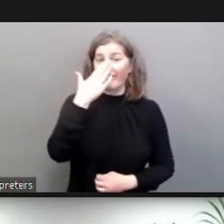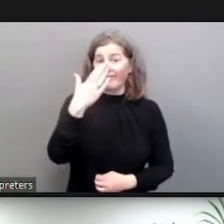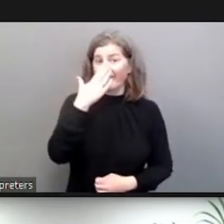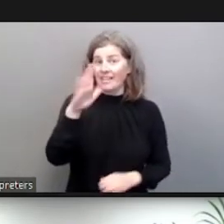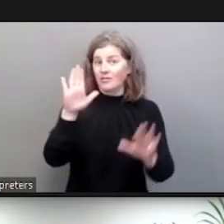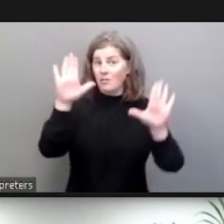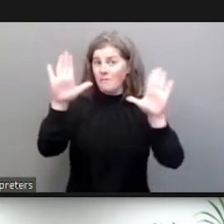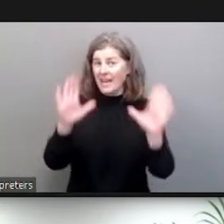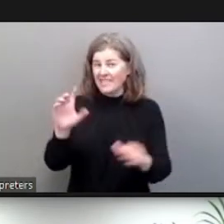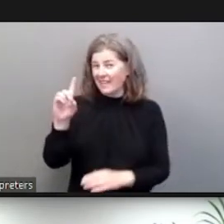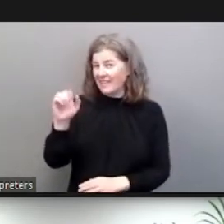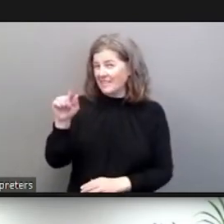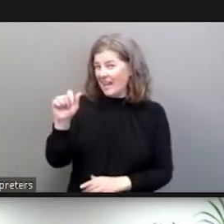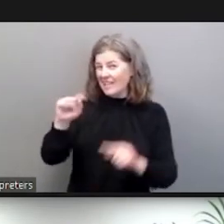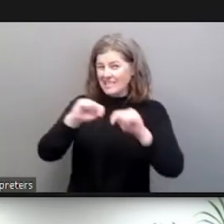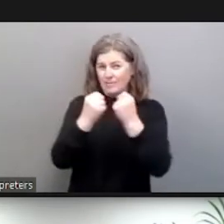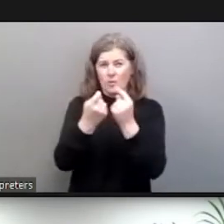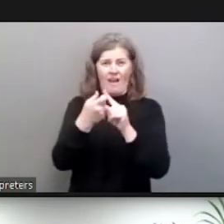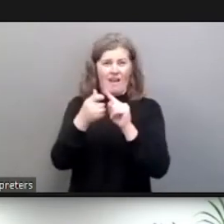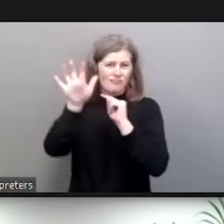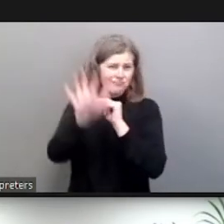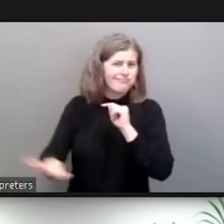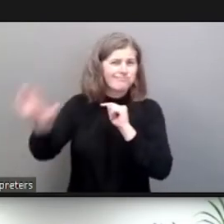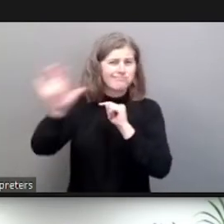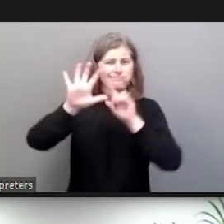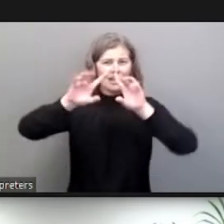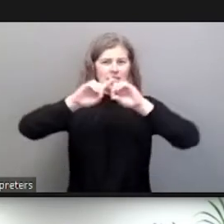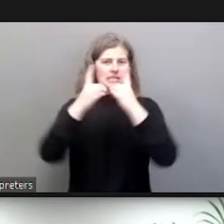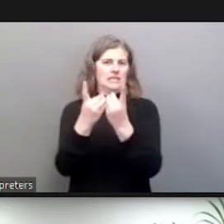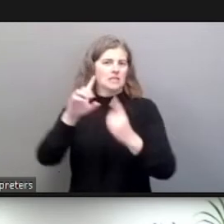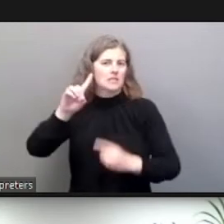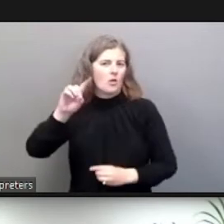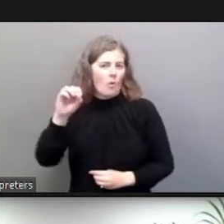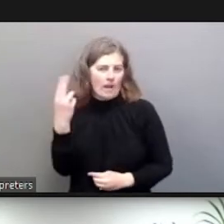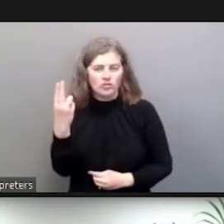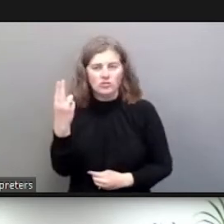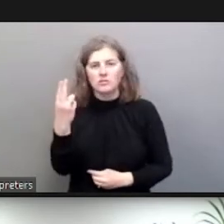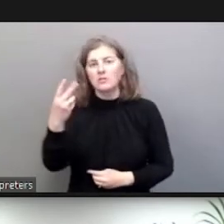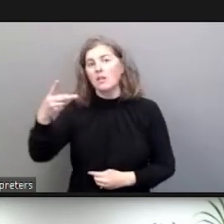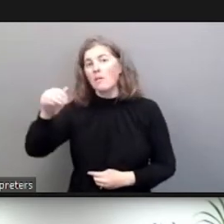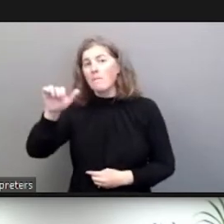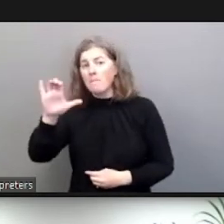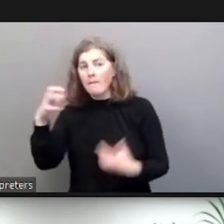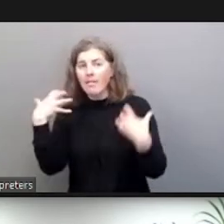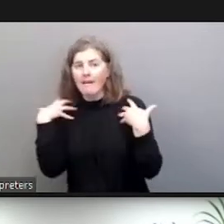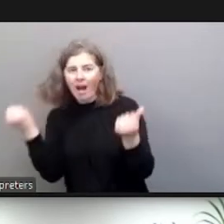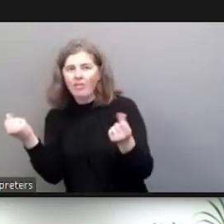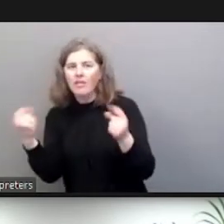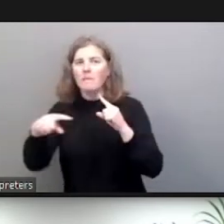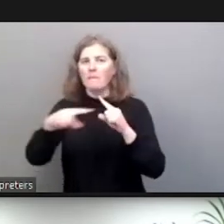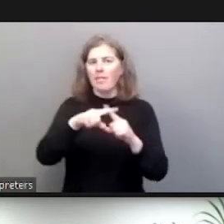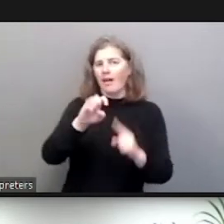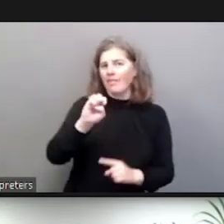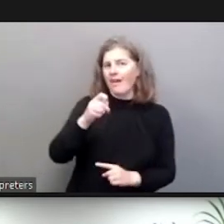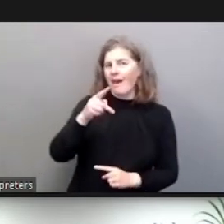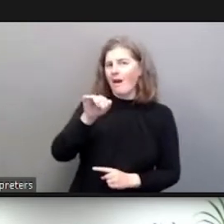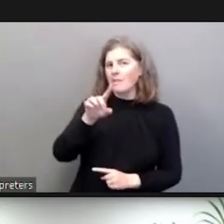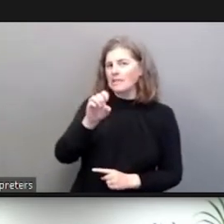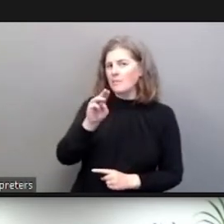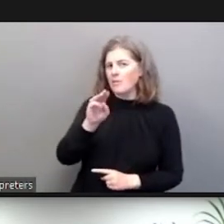amazing data teams we have across our Department of Health, including the Public Health Division and the Epidemiology Response